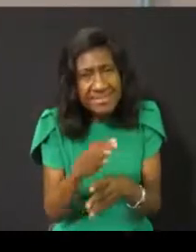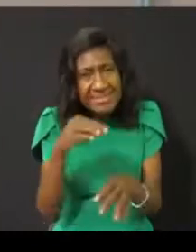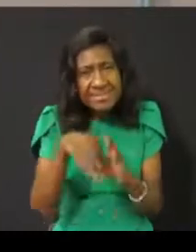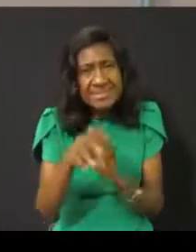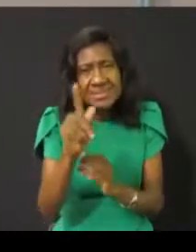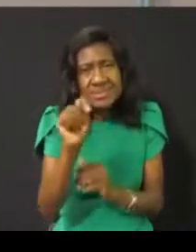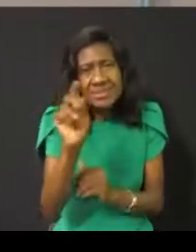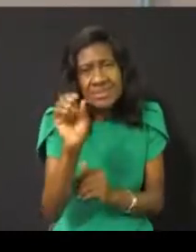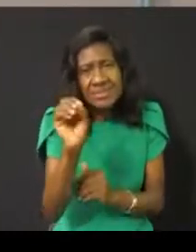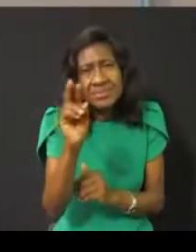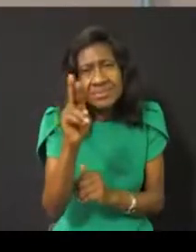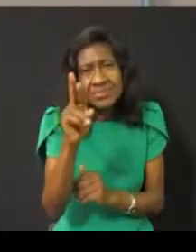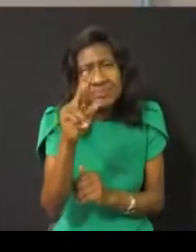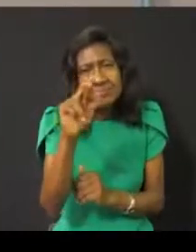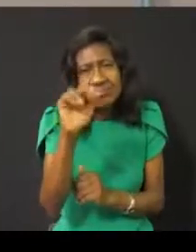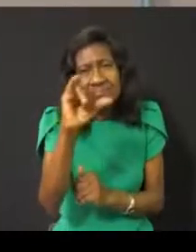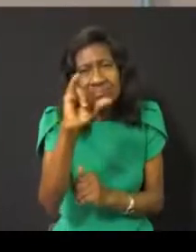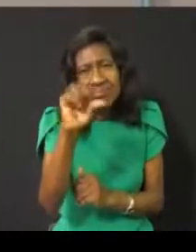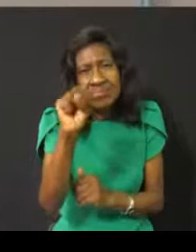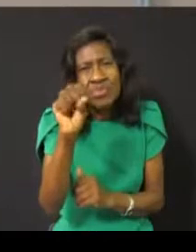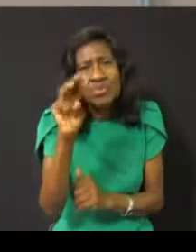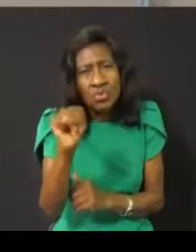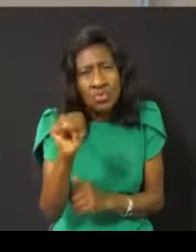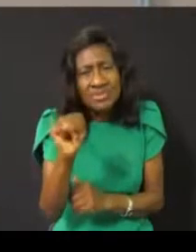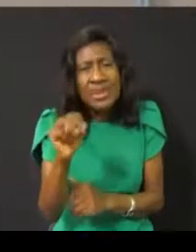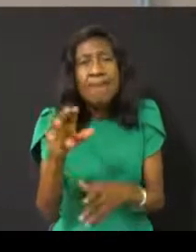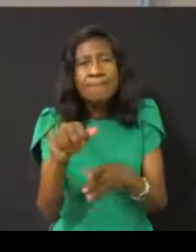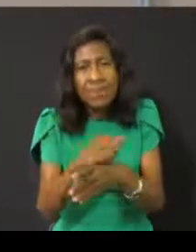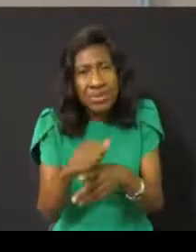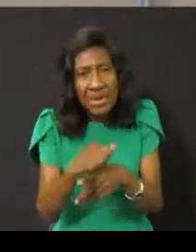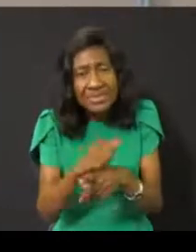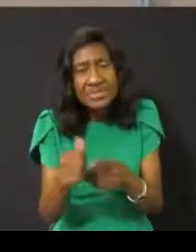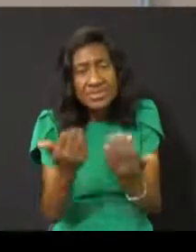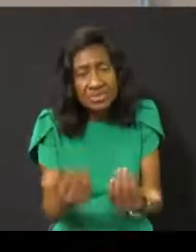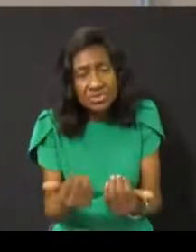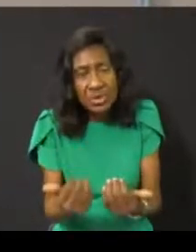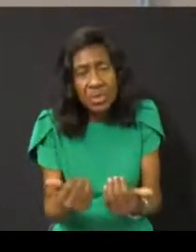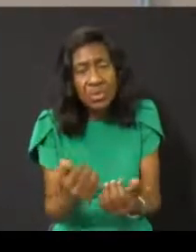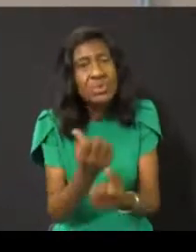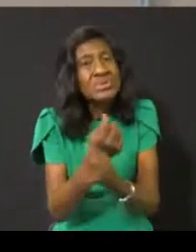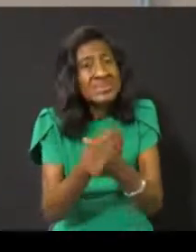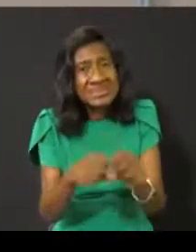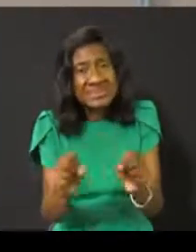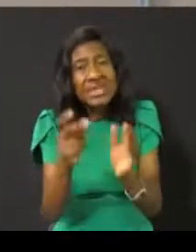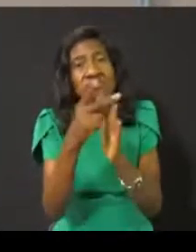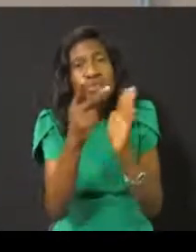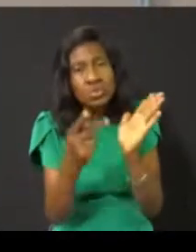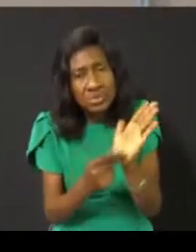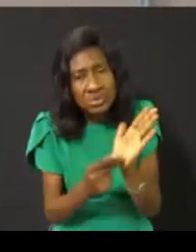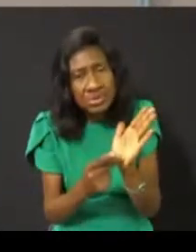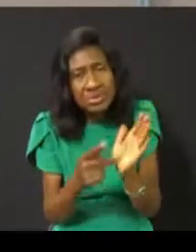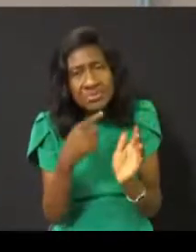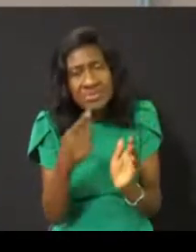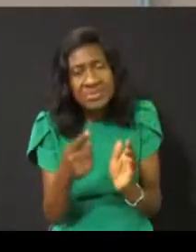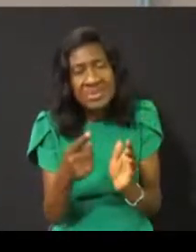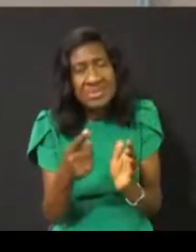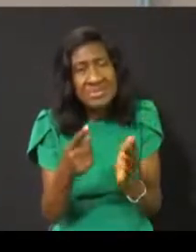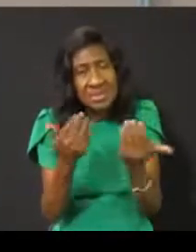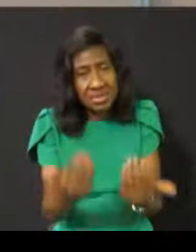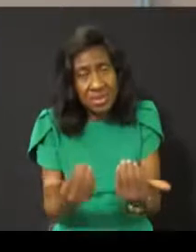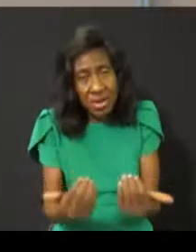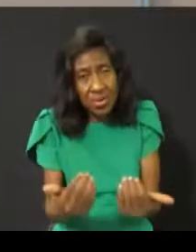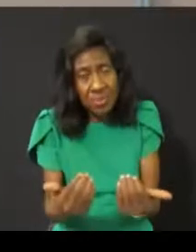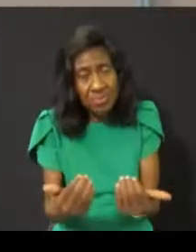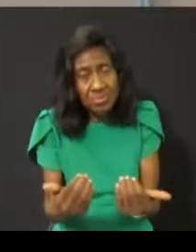have already begun practicing safety protocols because the reality is, until COVID moves on from a pandemic